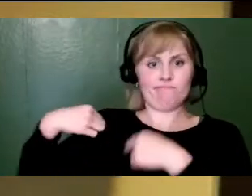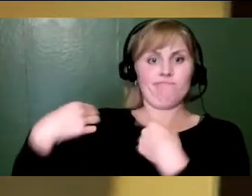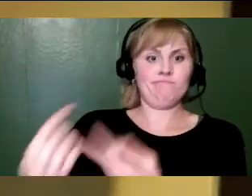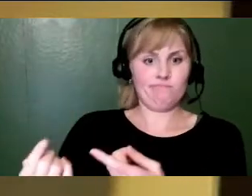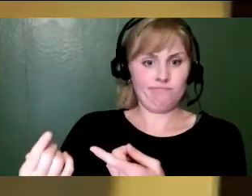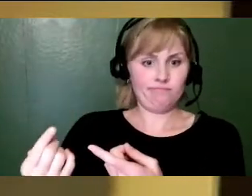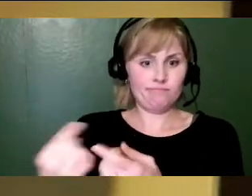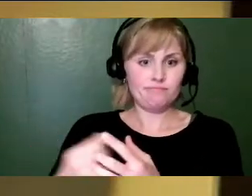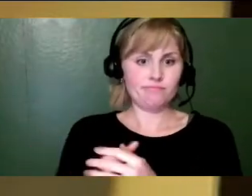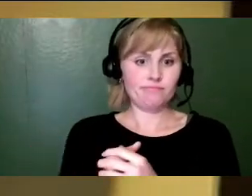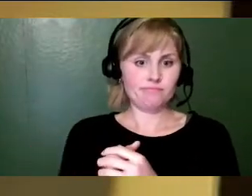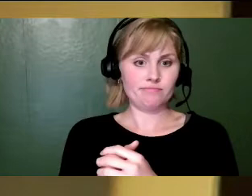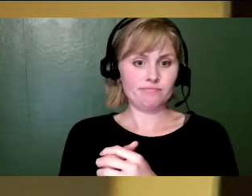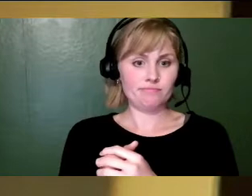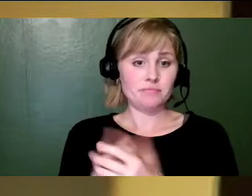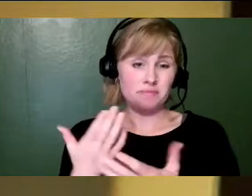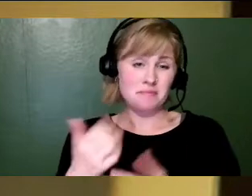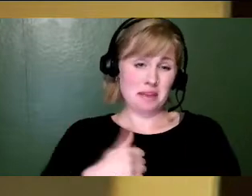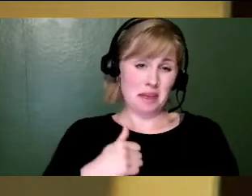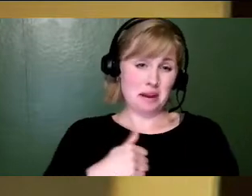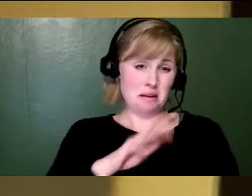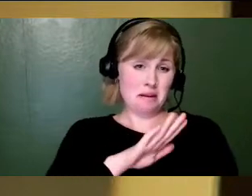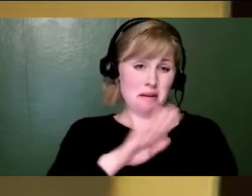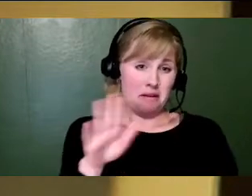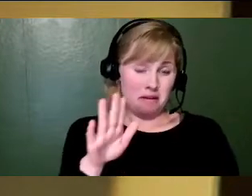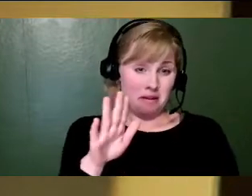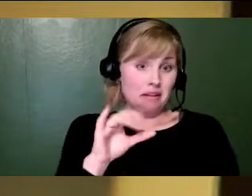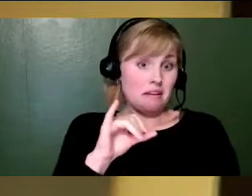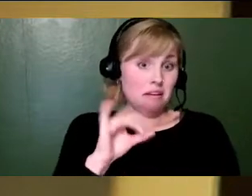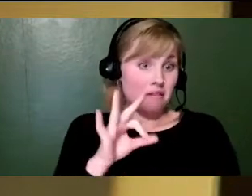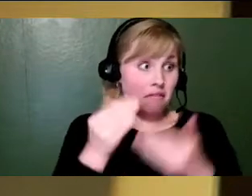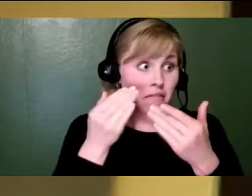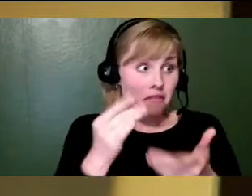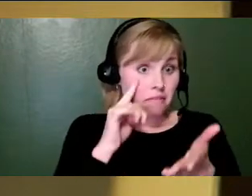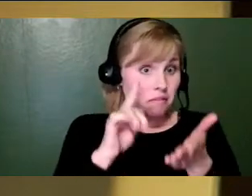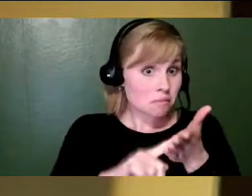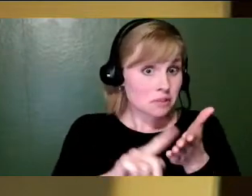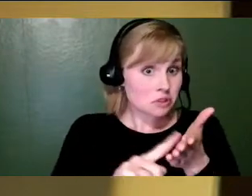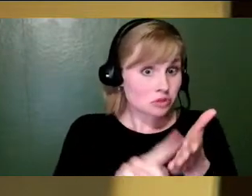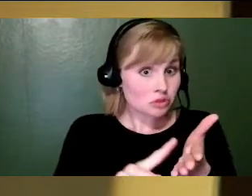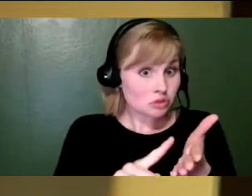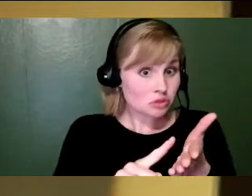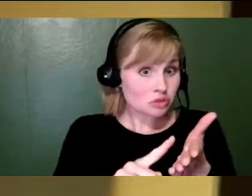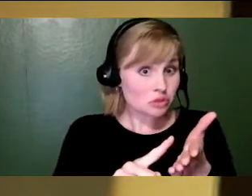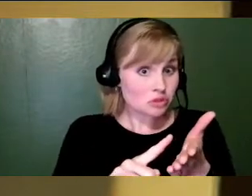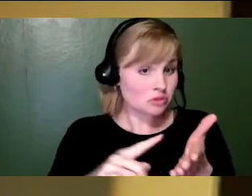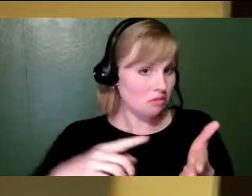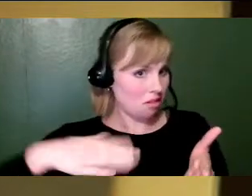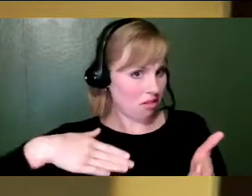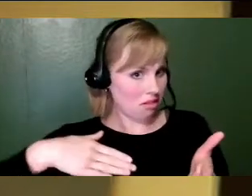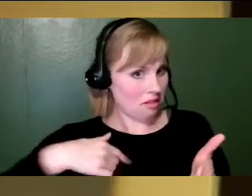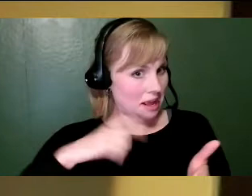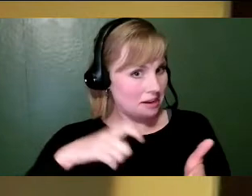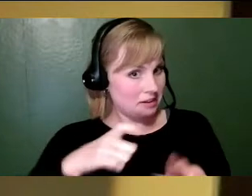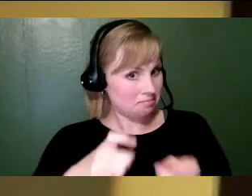patterns in Canada given the chance to look, so someone needs me, give me a grant so I can find out.